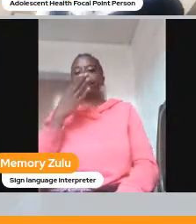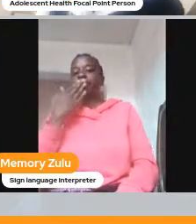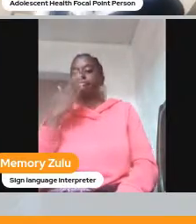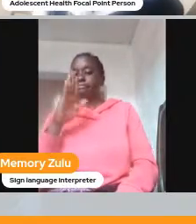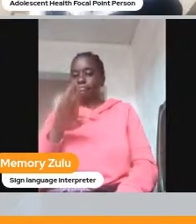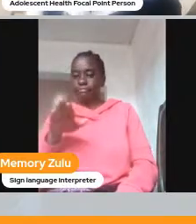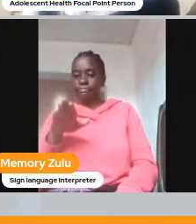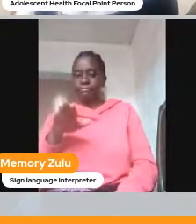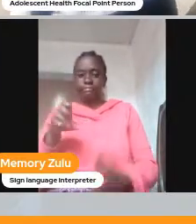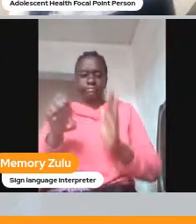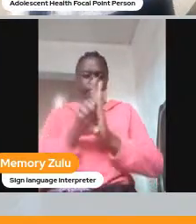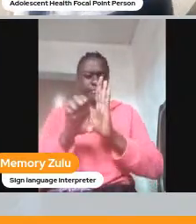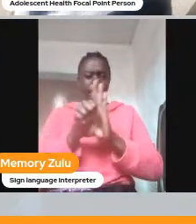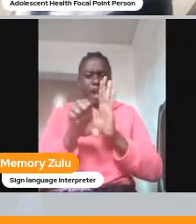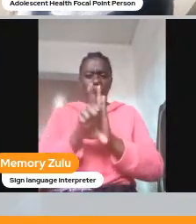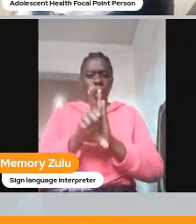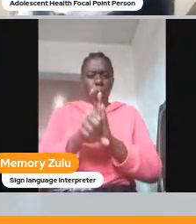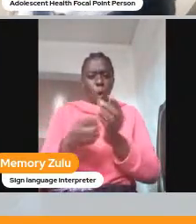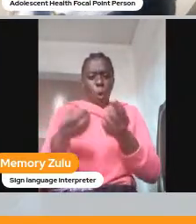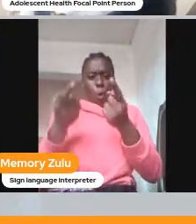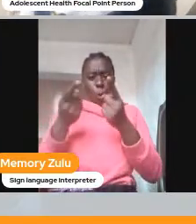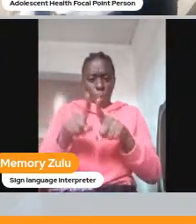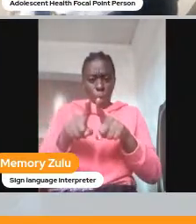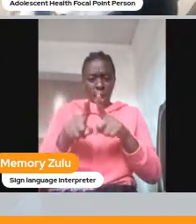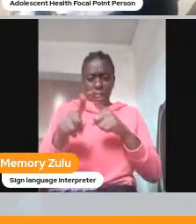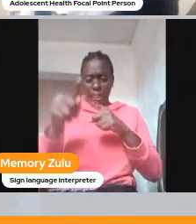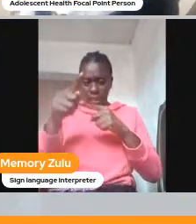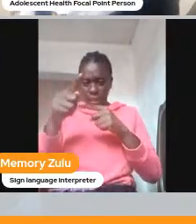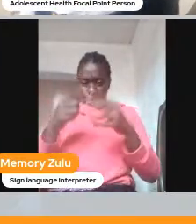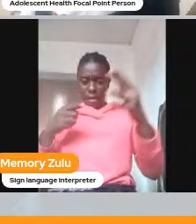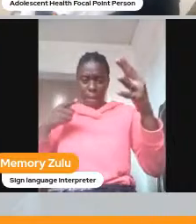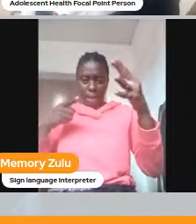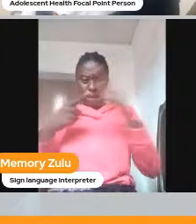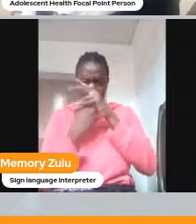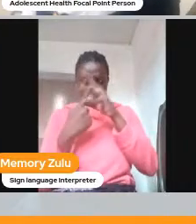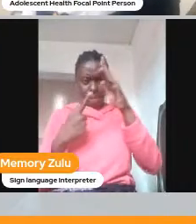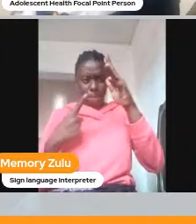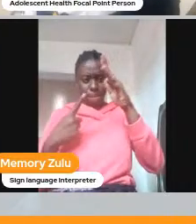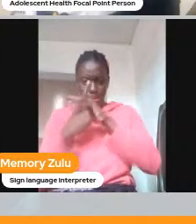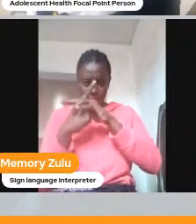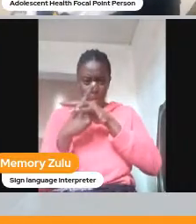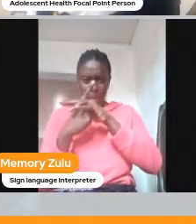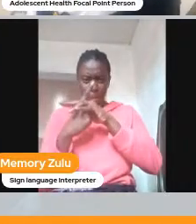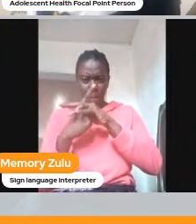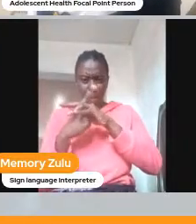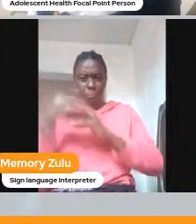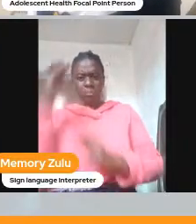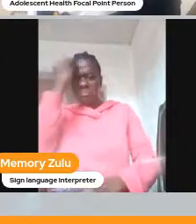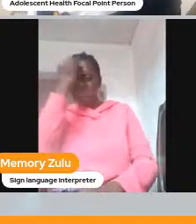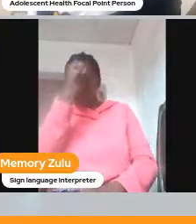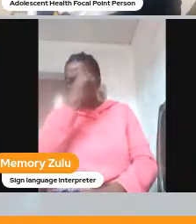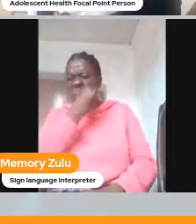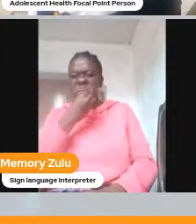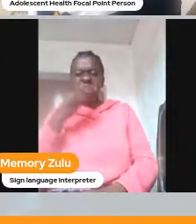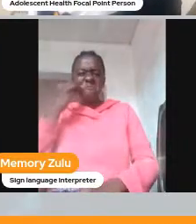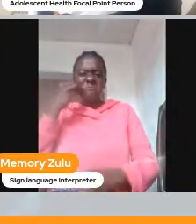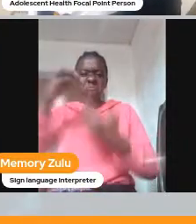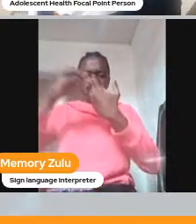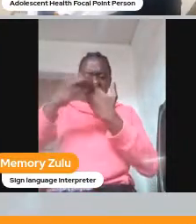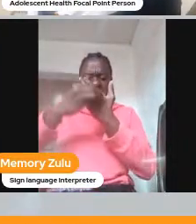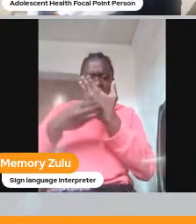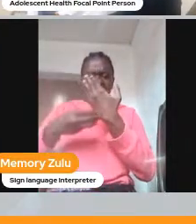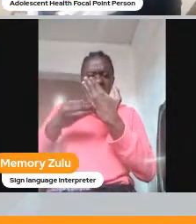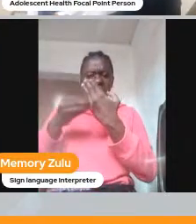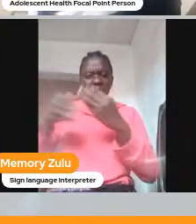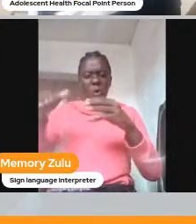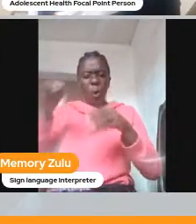into latent stage. And then now when it goes to the waste, by then most of the internal organs are wasted and it's very difficult